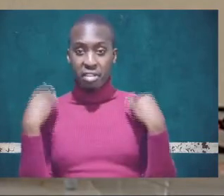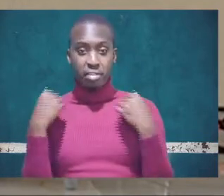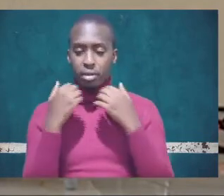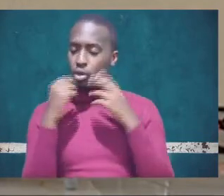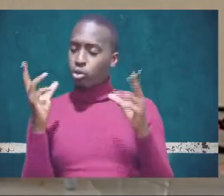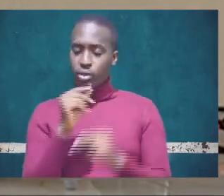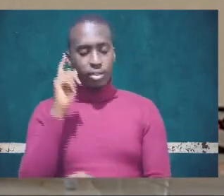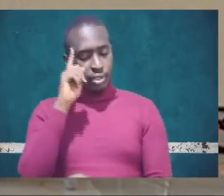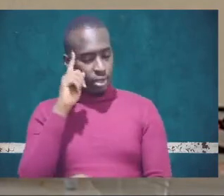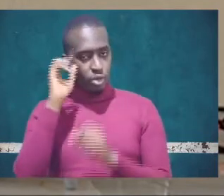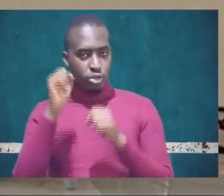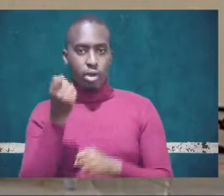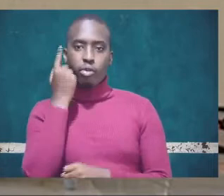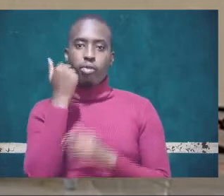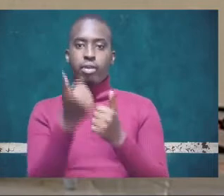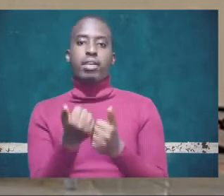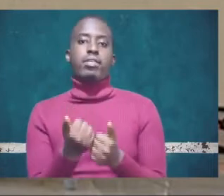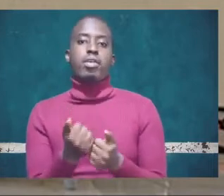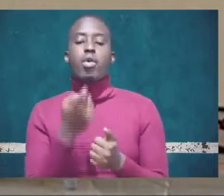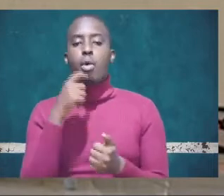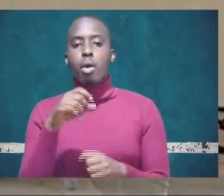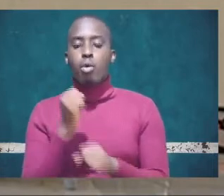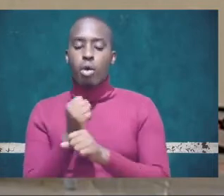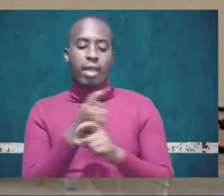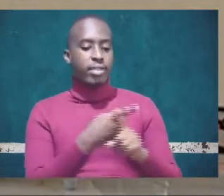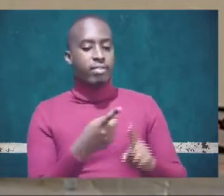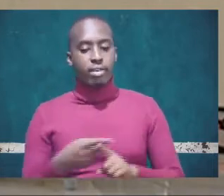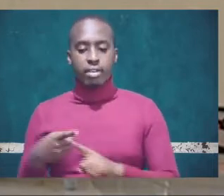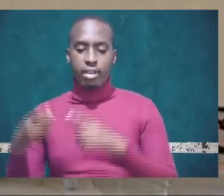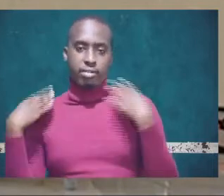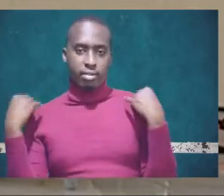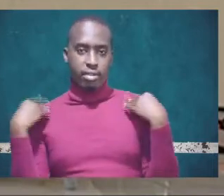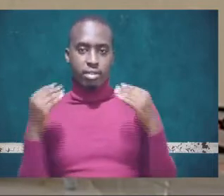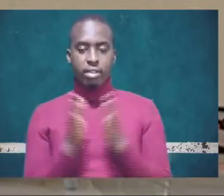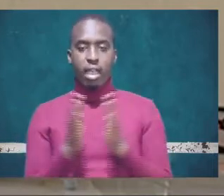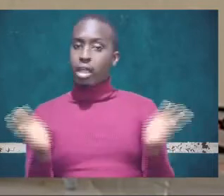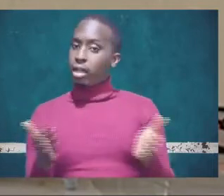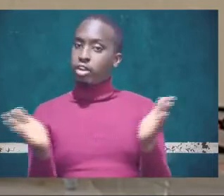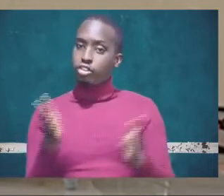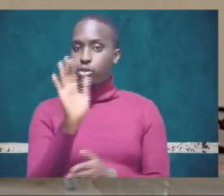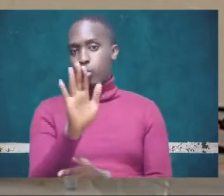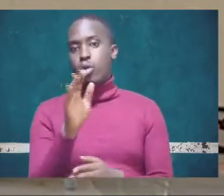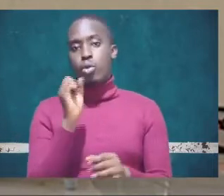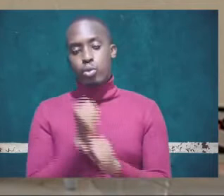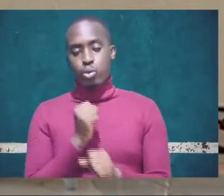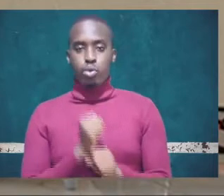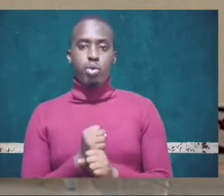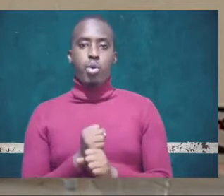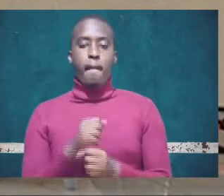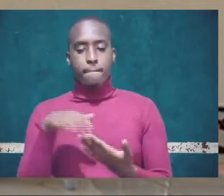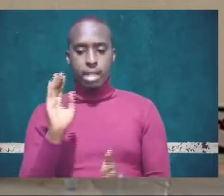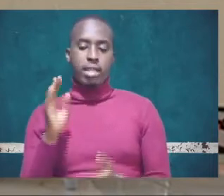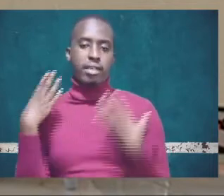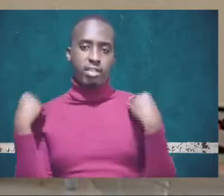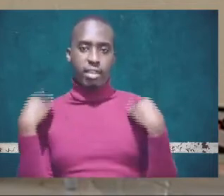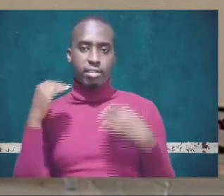think if you can for sure understand something. You need to do many different exercises. I encourage you to do many different exercises every